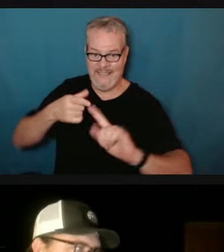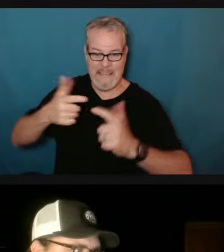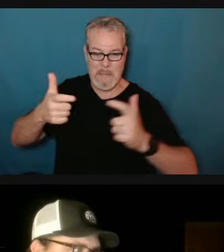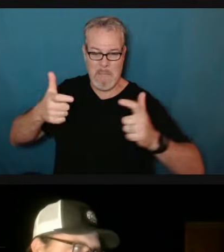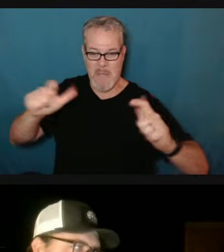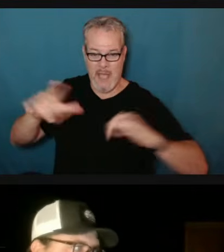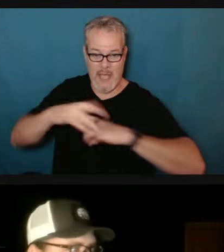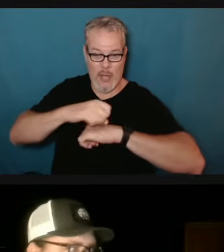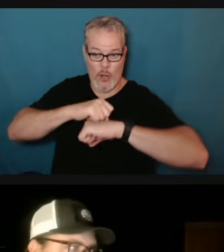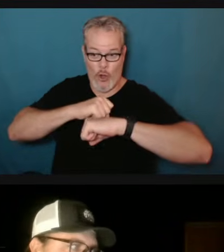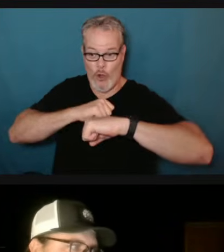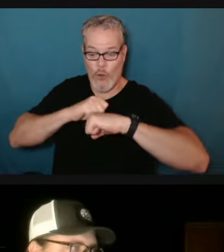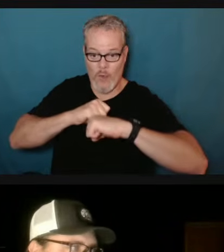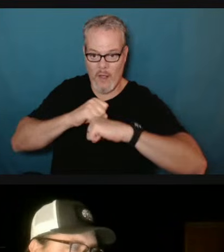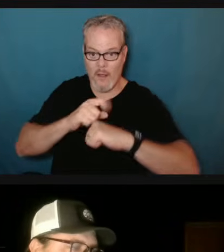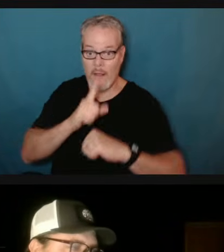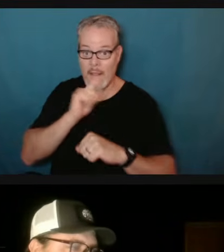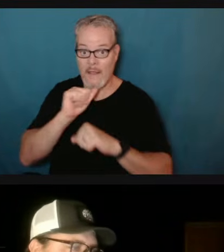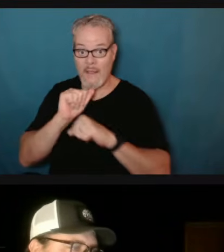there we go, see?